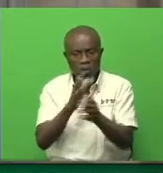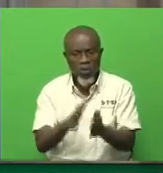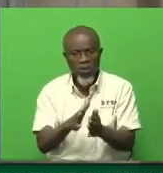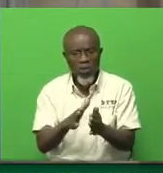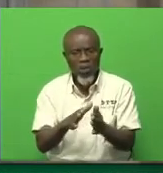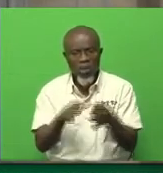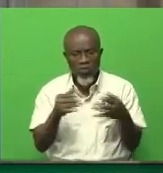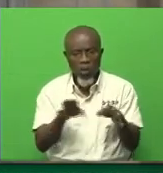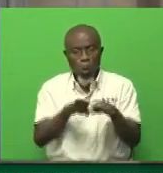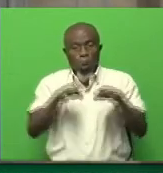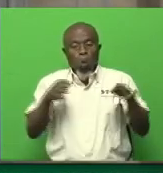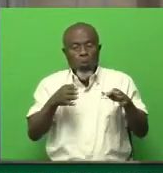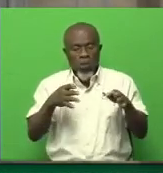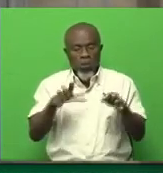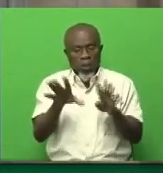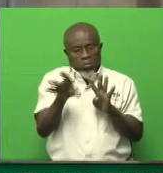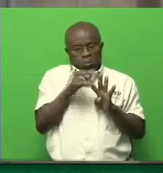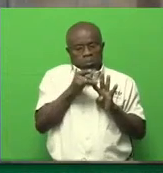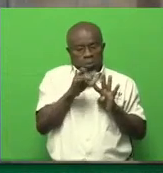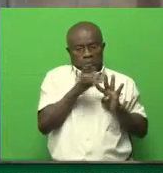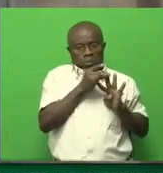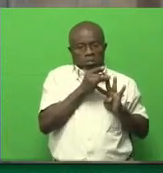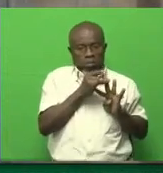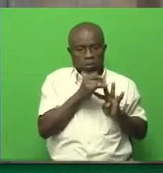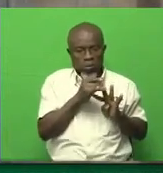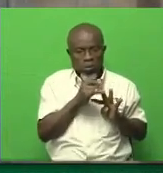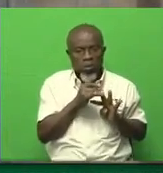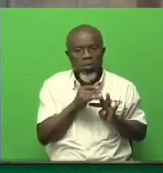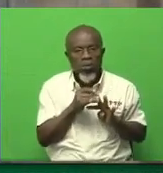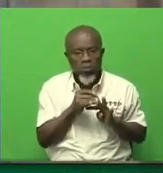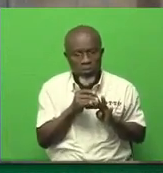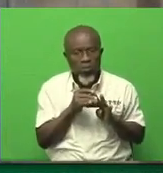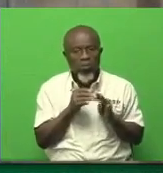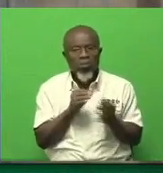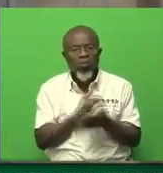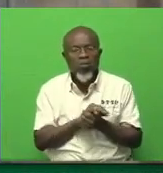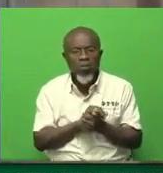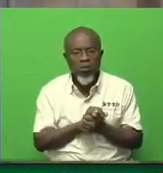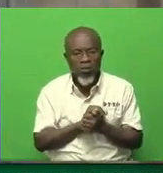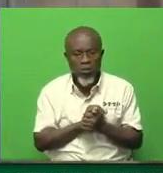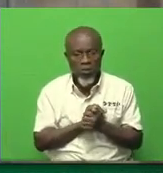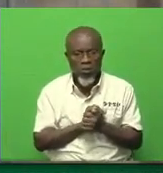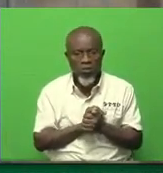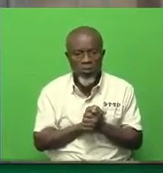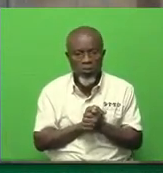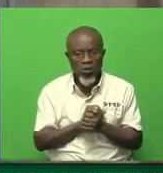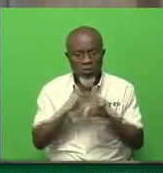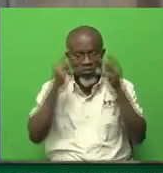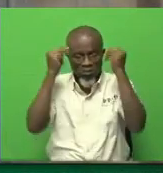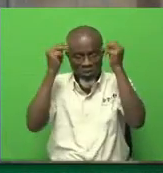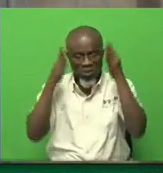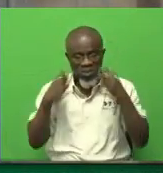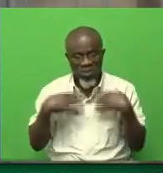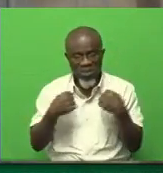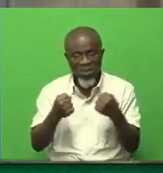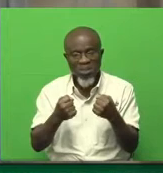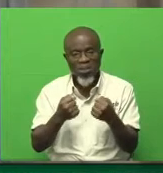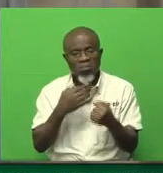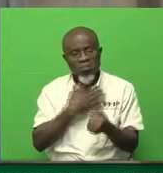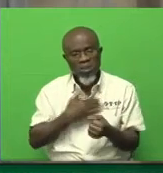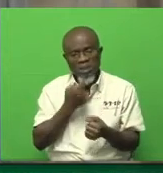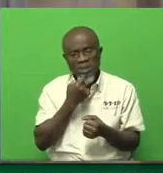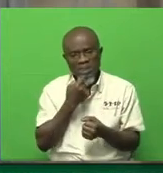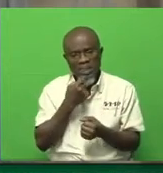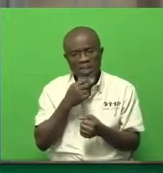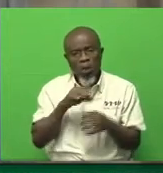our nation is unprepared on our vulnerabilities are enormous ministerial saying please at some point State when on